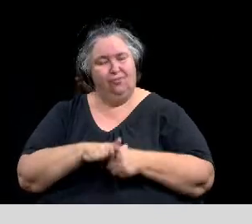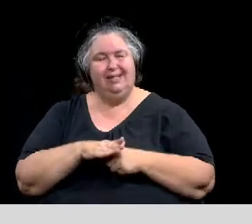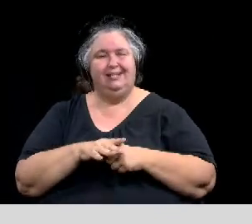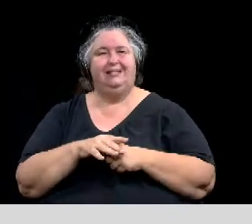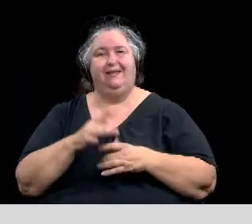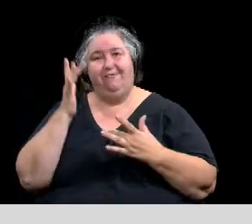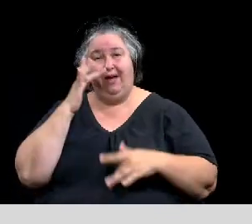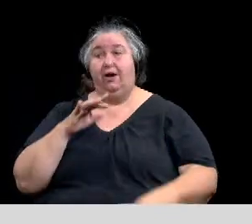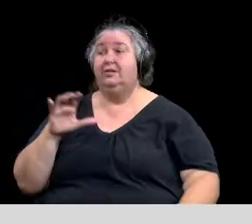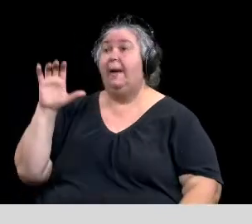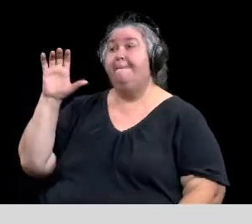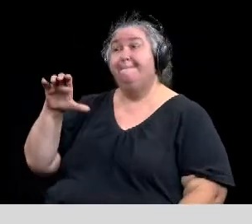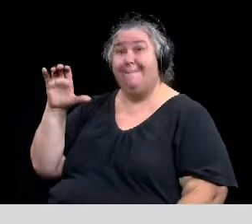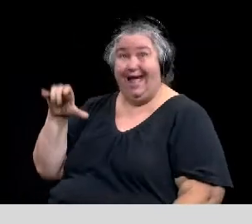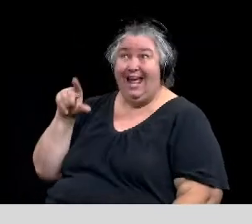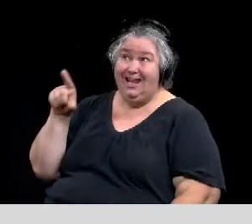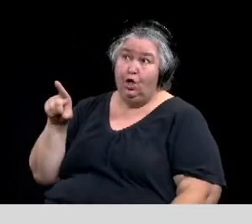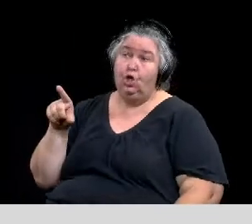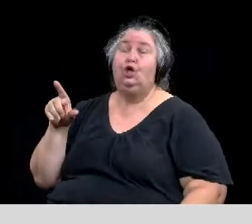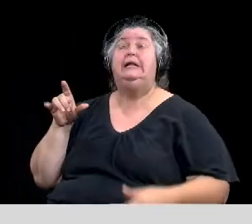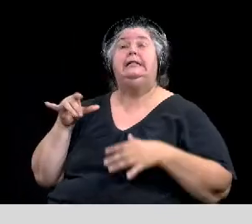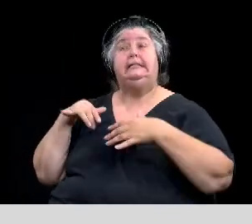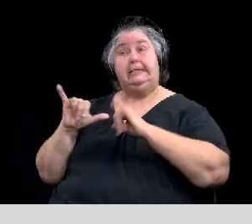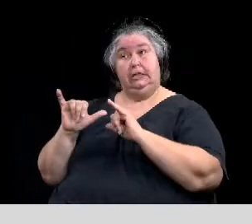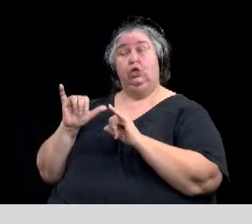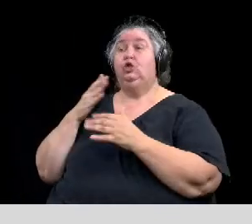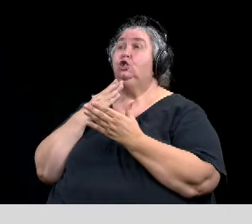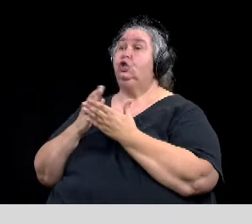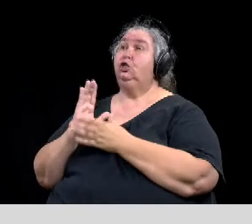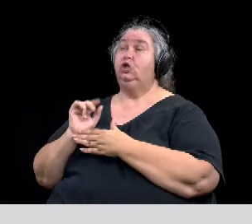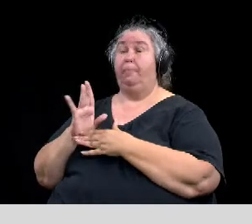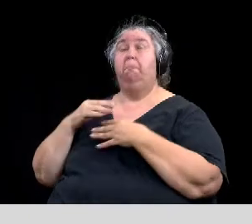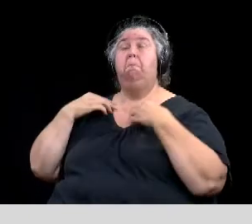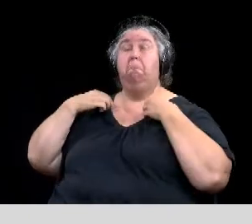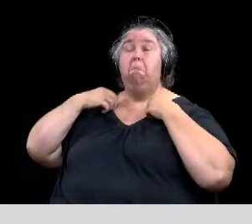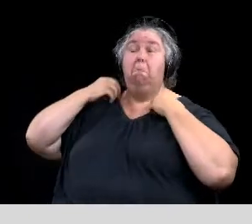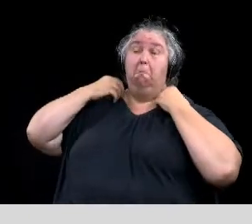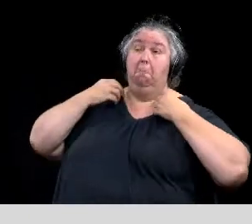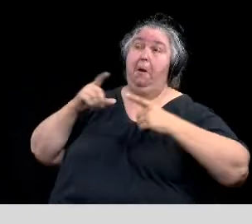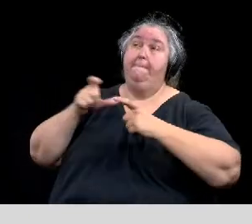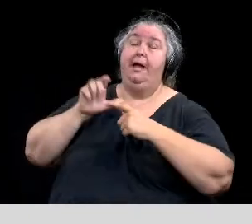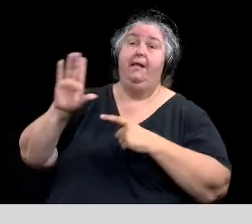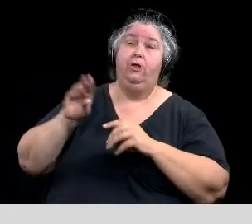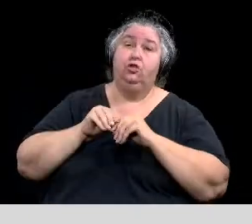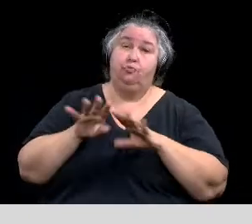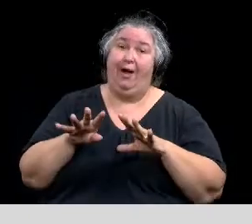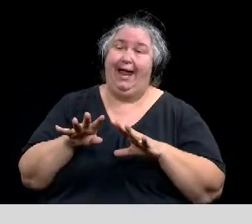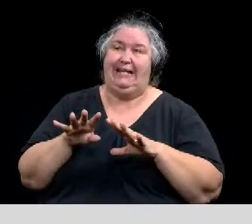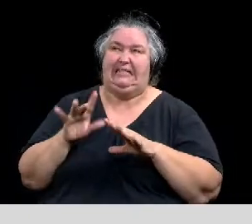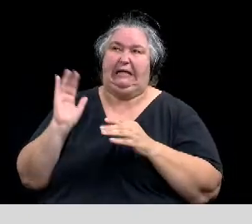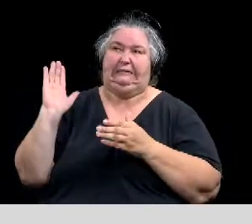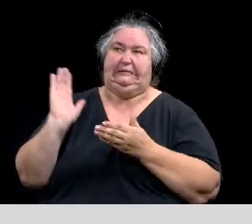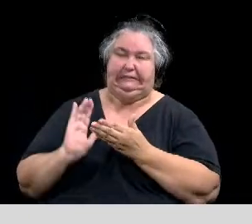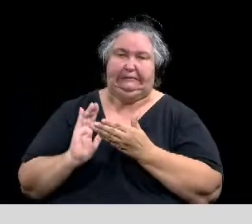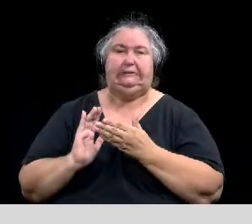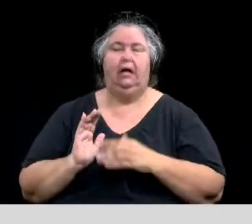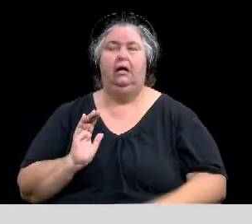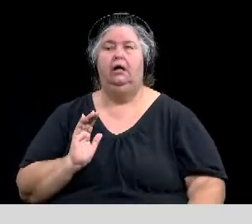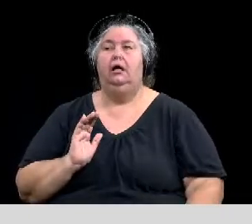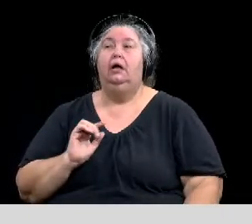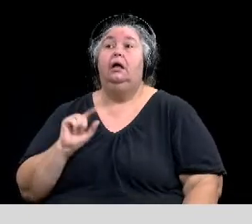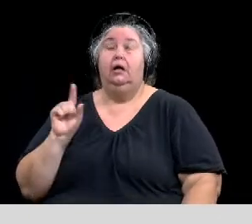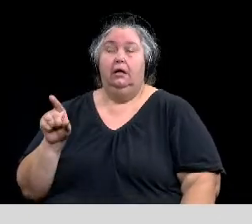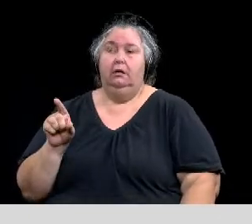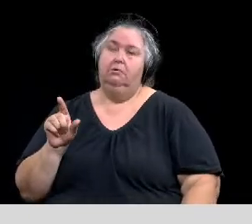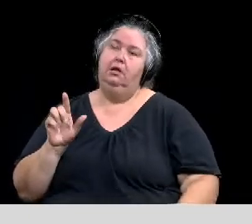Baylor continues to do a good job managing the spread of the coronavirus on its campus. They had been